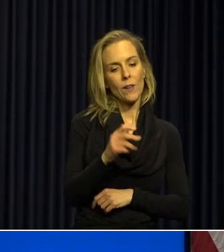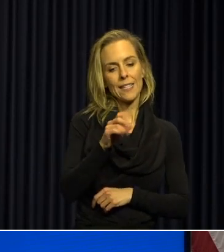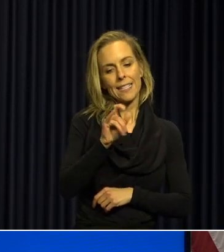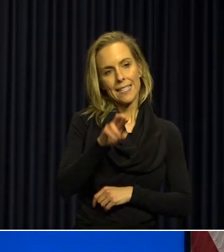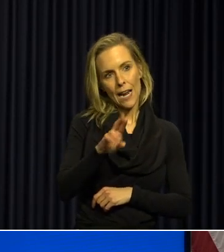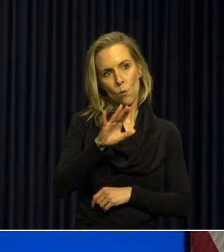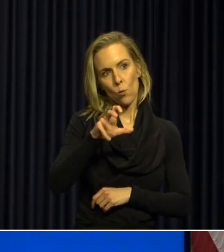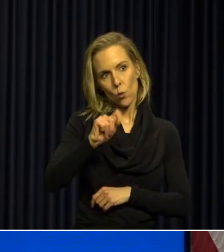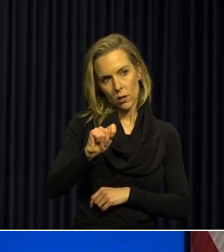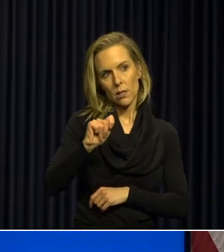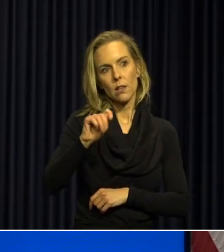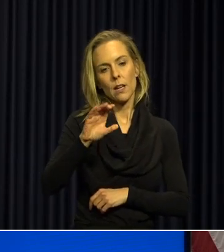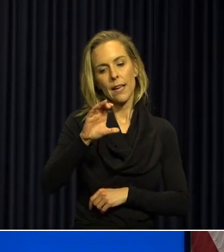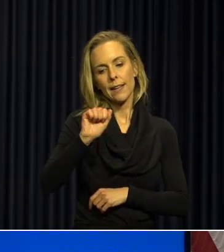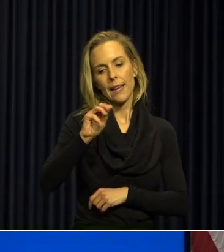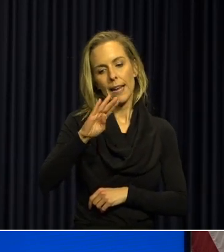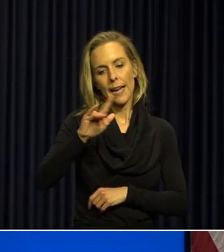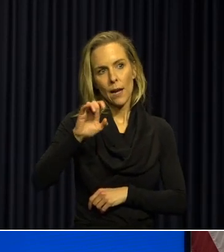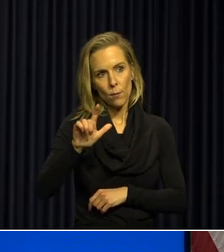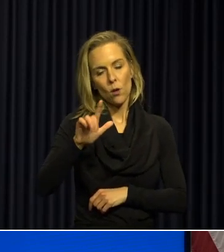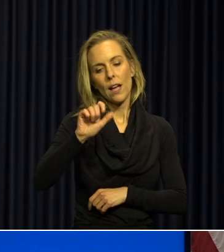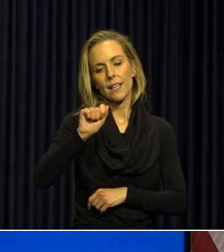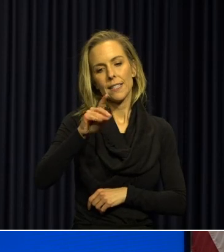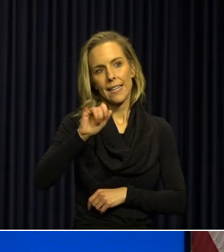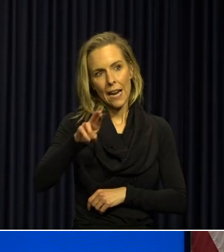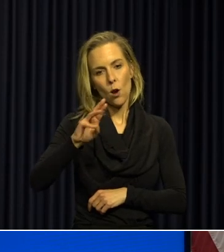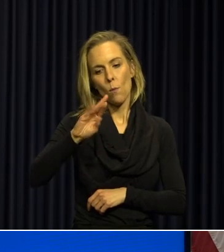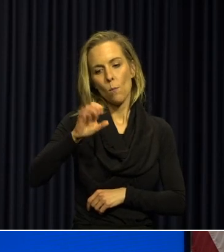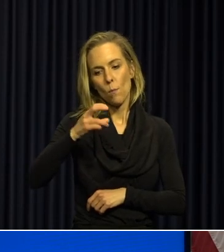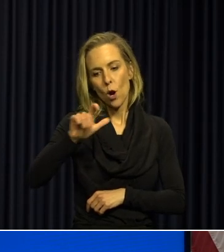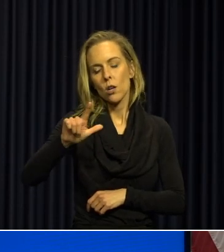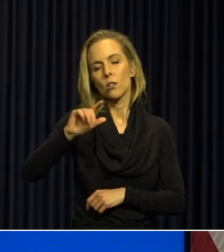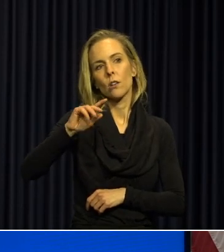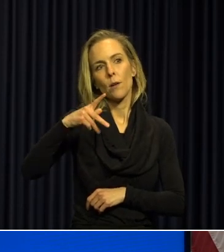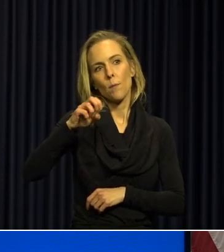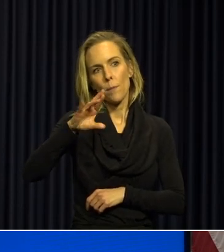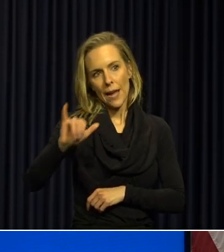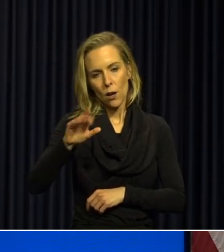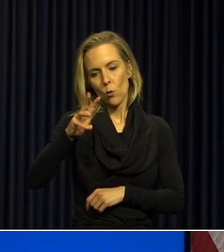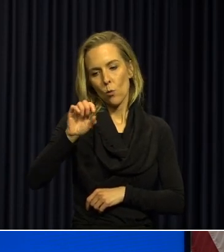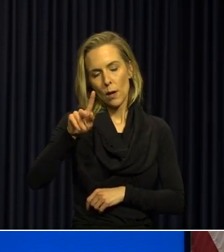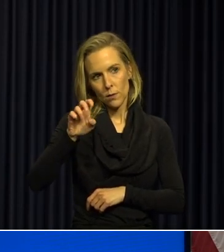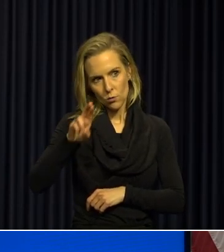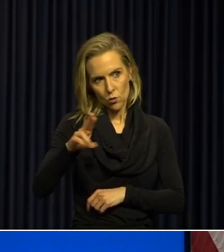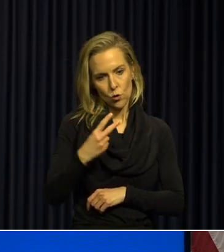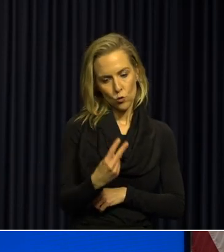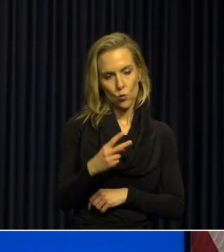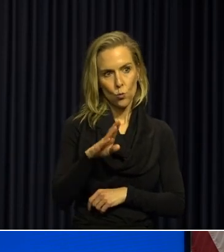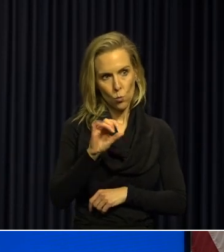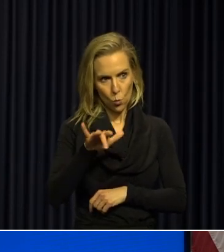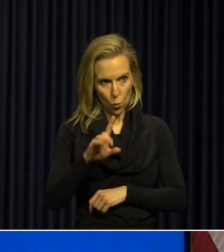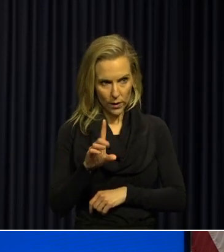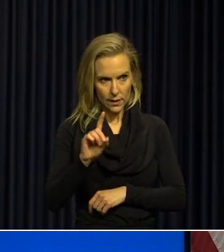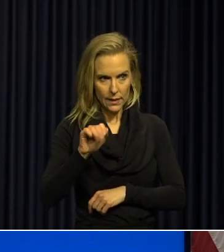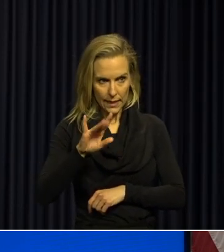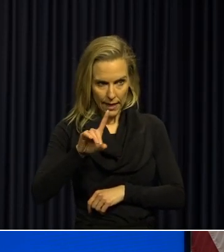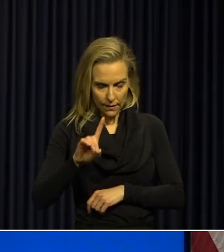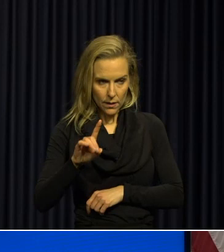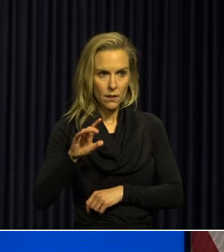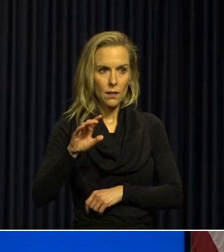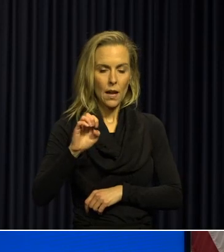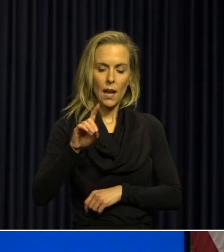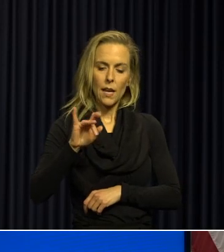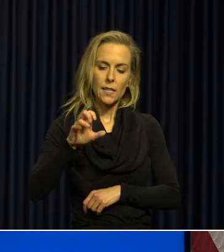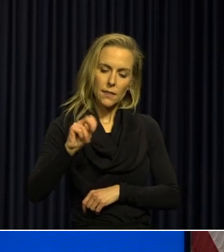Adair, Bullitt, Callaway, Campbell, Marshall, McCracken, Perry, and Webster. 2 in Boyd, Davis,